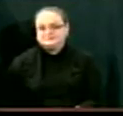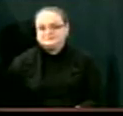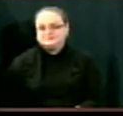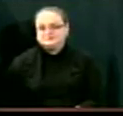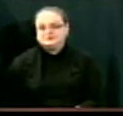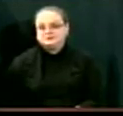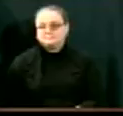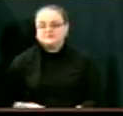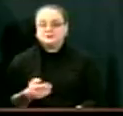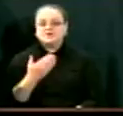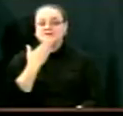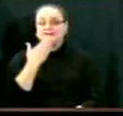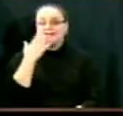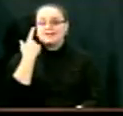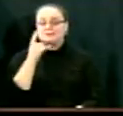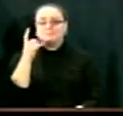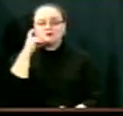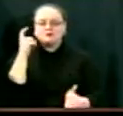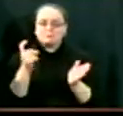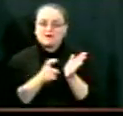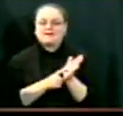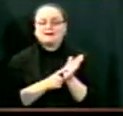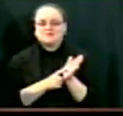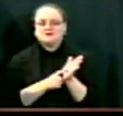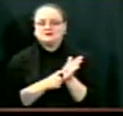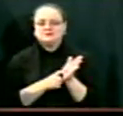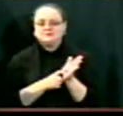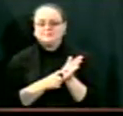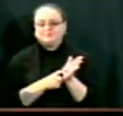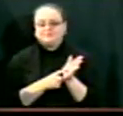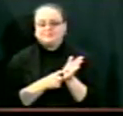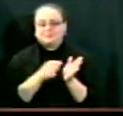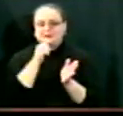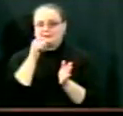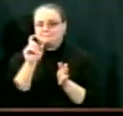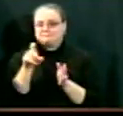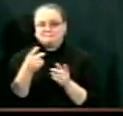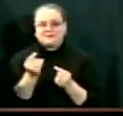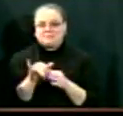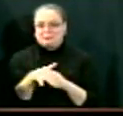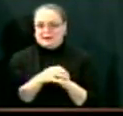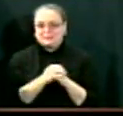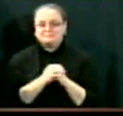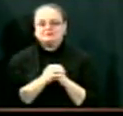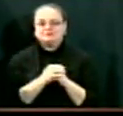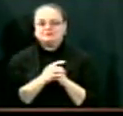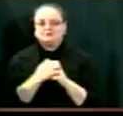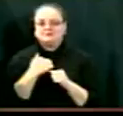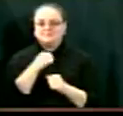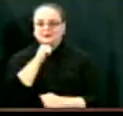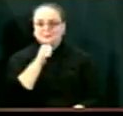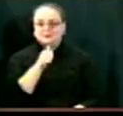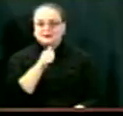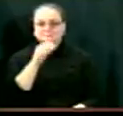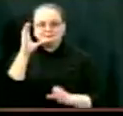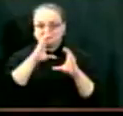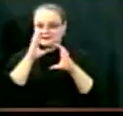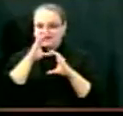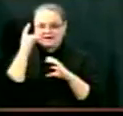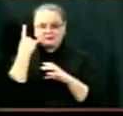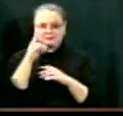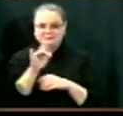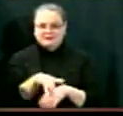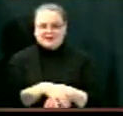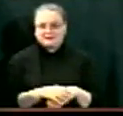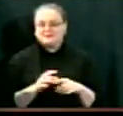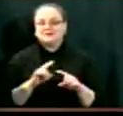Just thank you for the recognition. It did not need to do that. I was not seeking or searching for